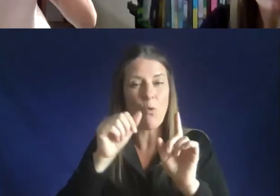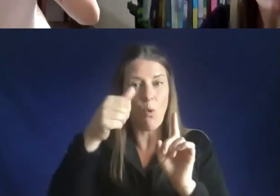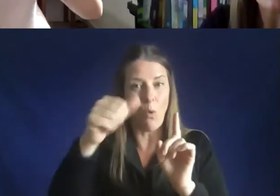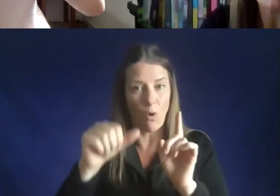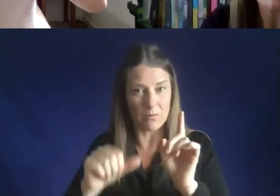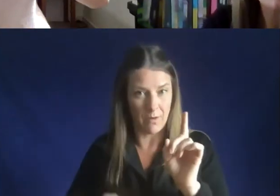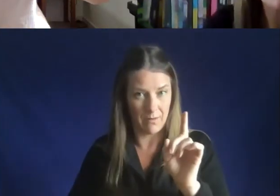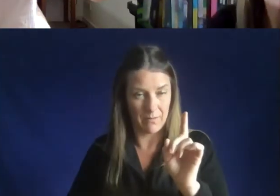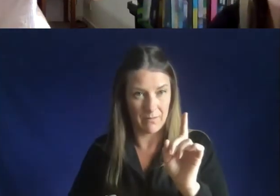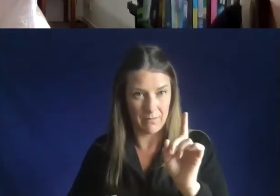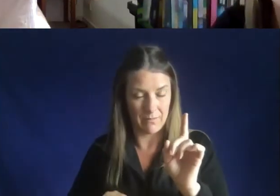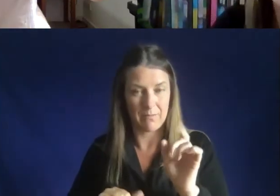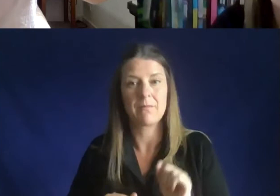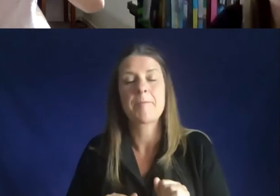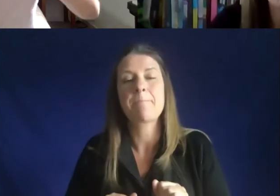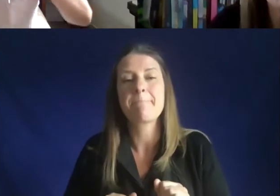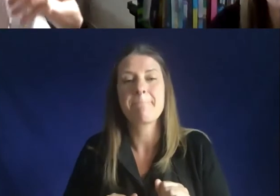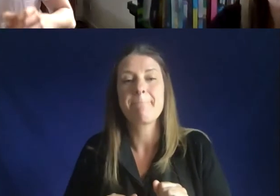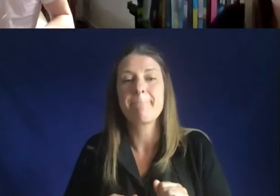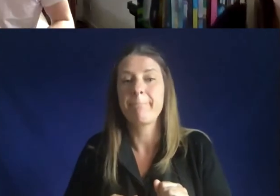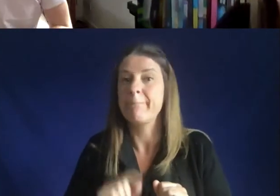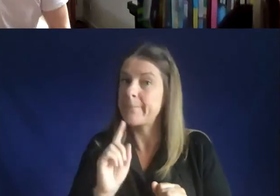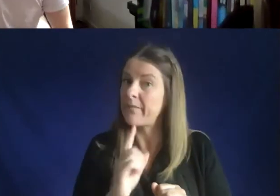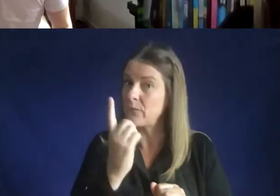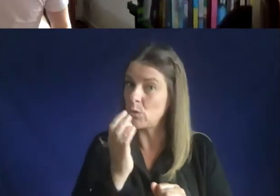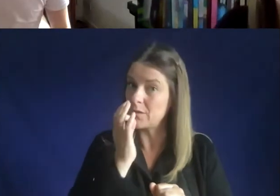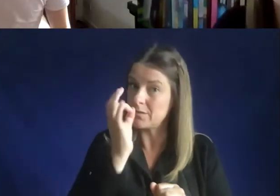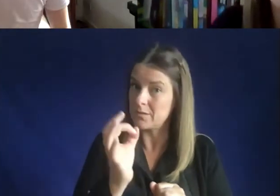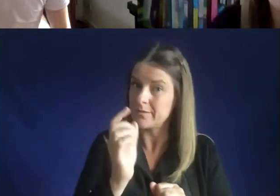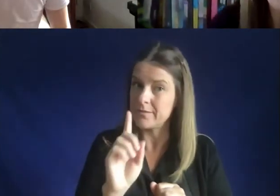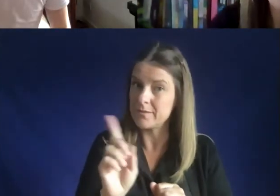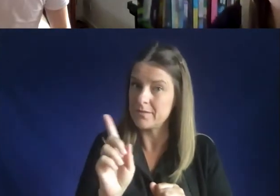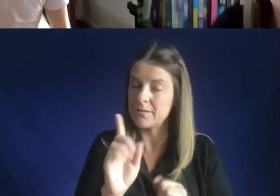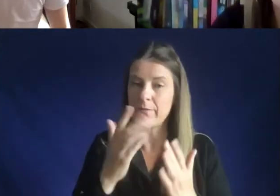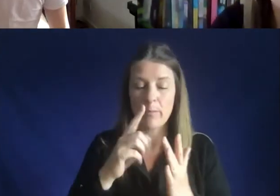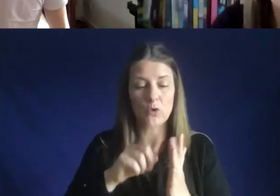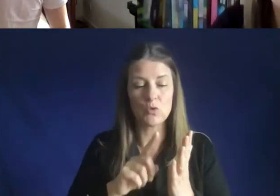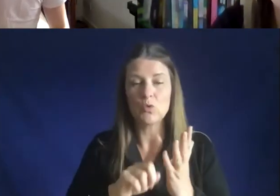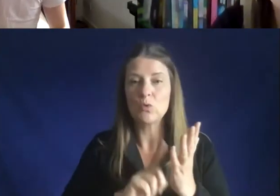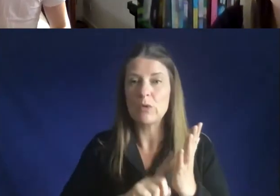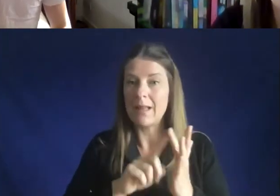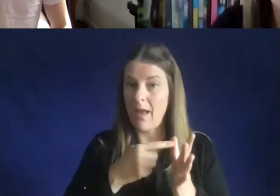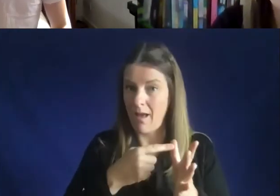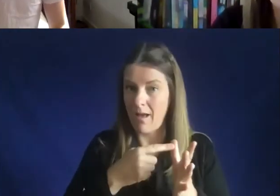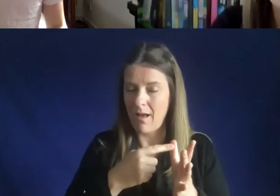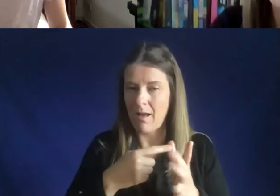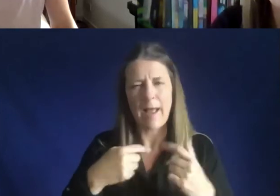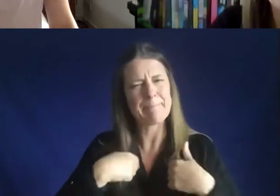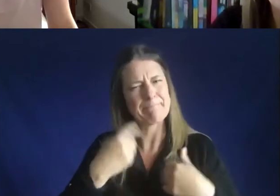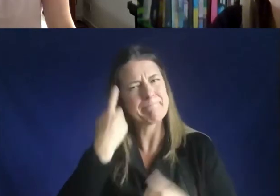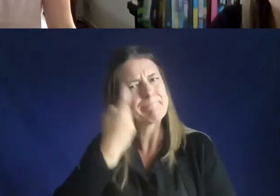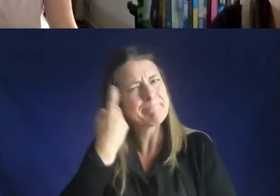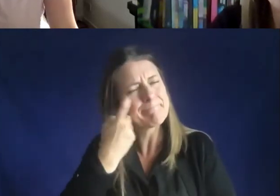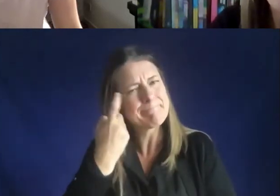And actually, the first question is from Julia, who says, I was wondering if you had anything